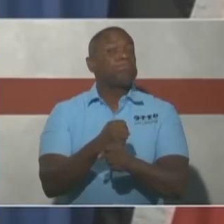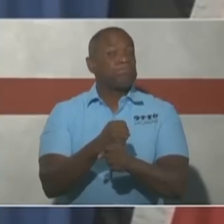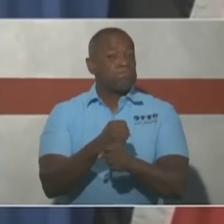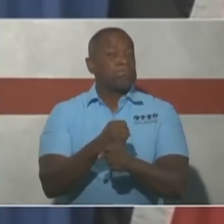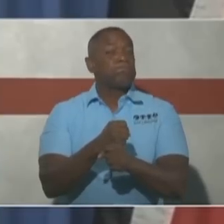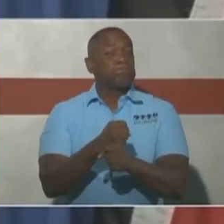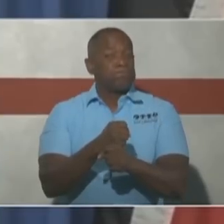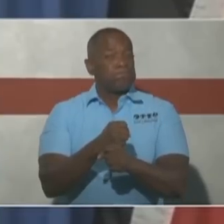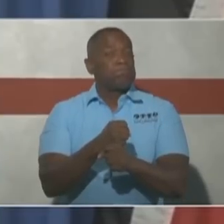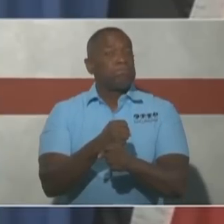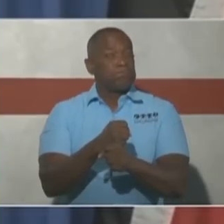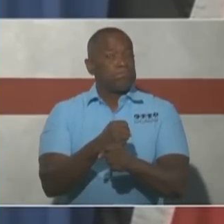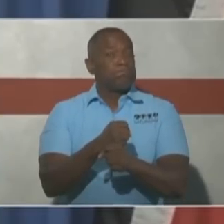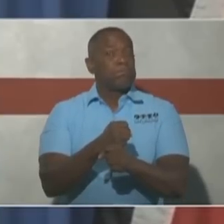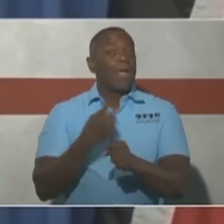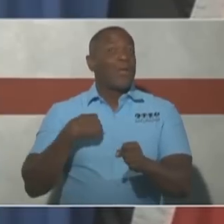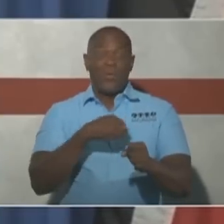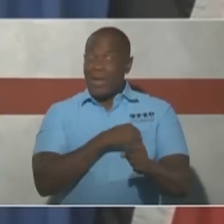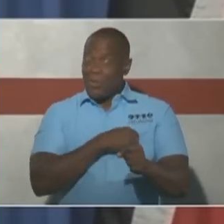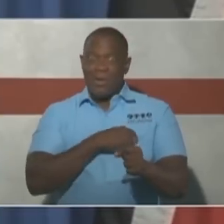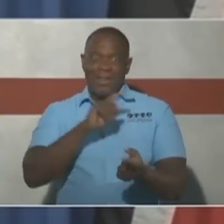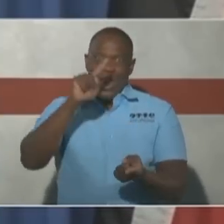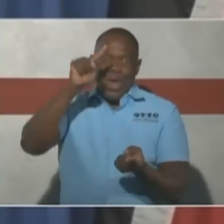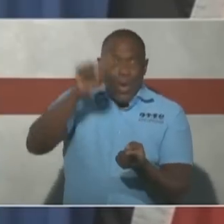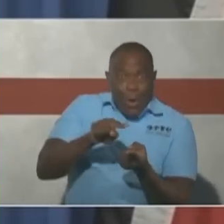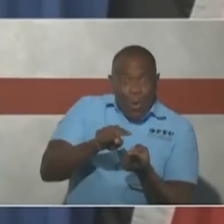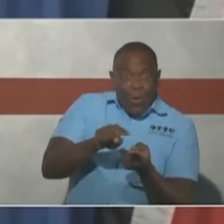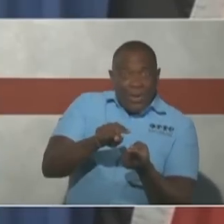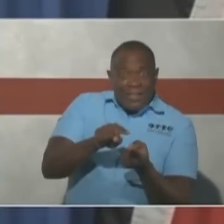were at our lowest with